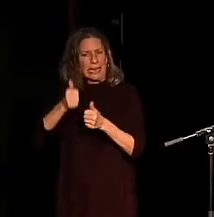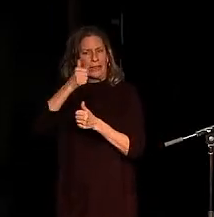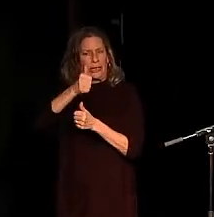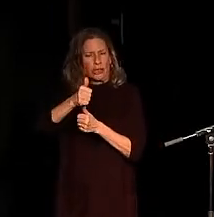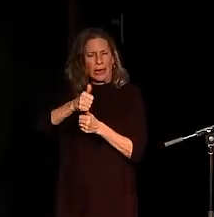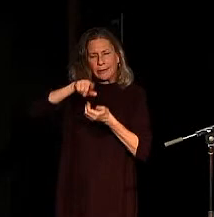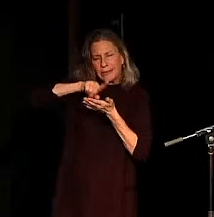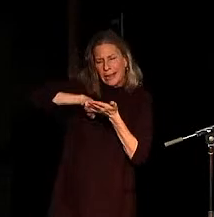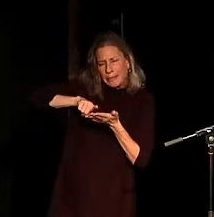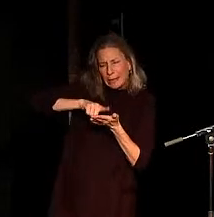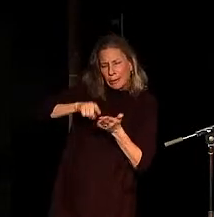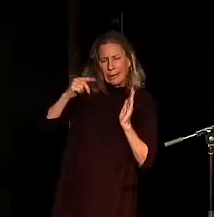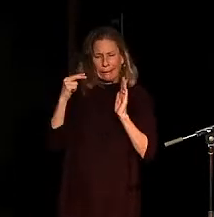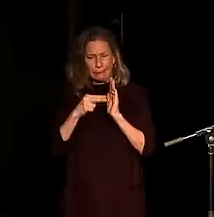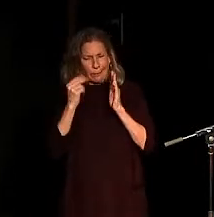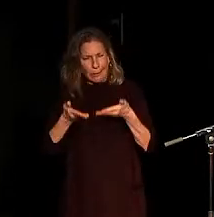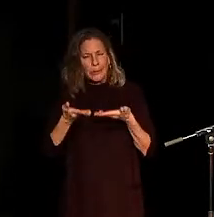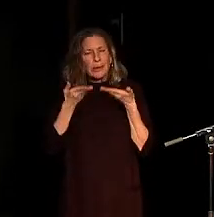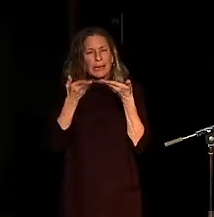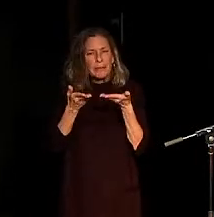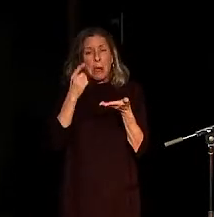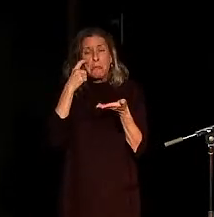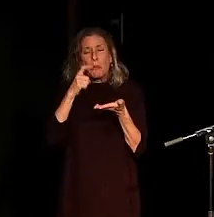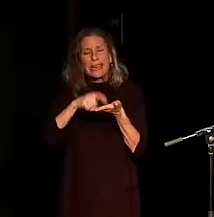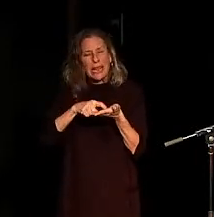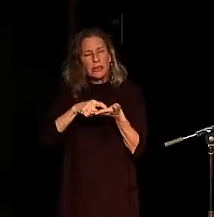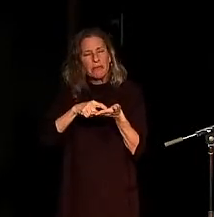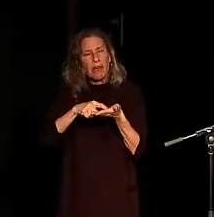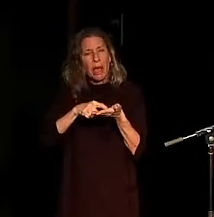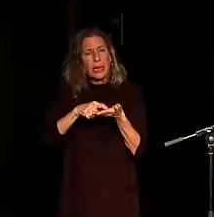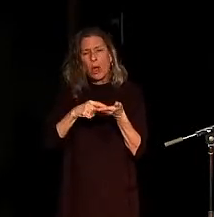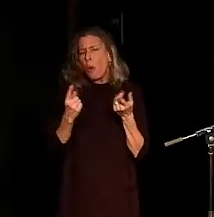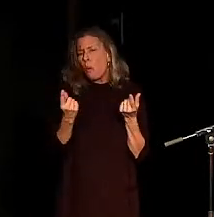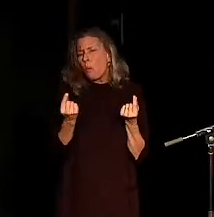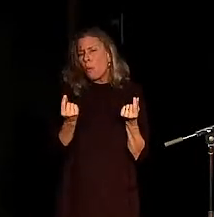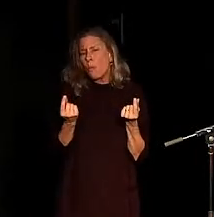looking at some of the recommendations to identify